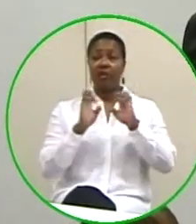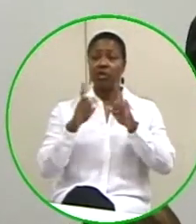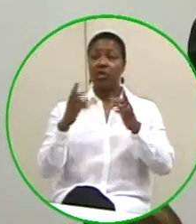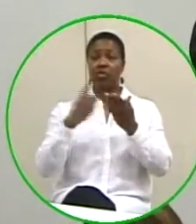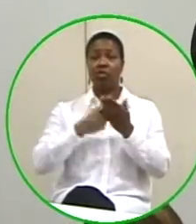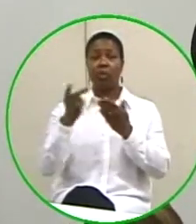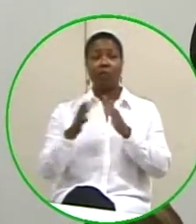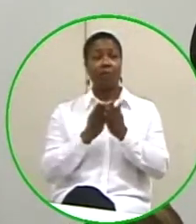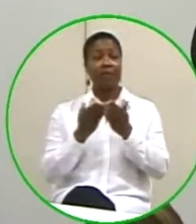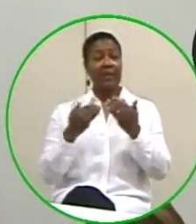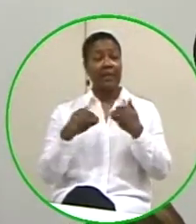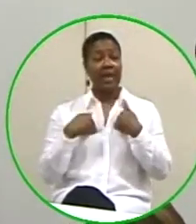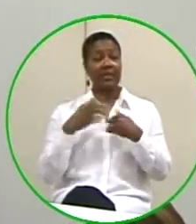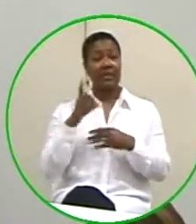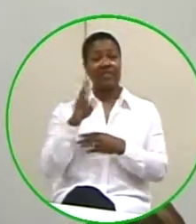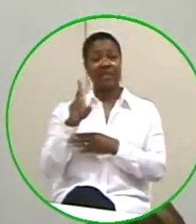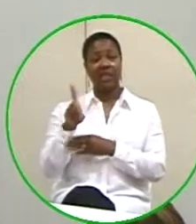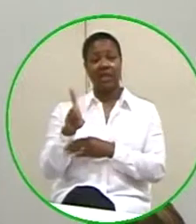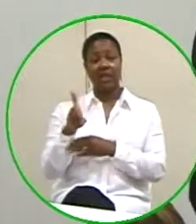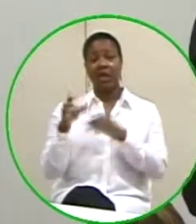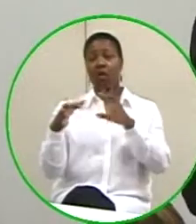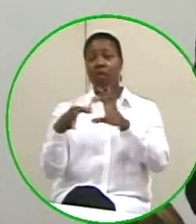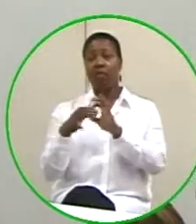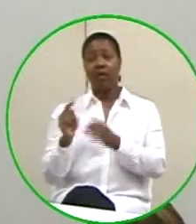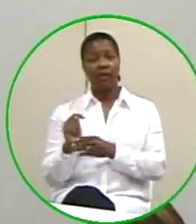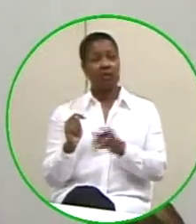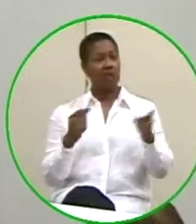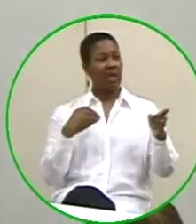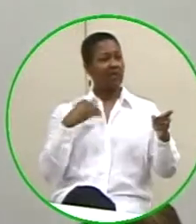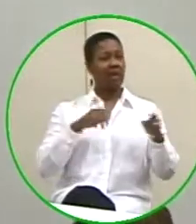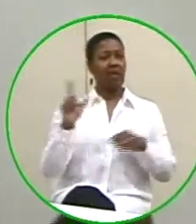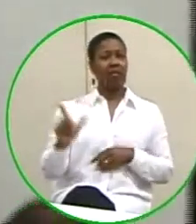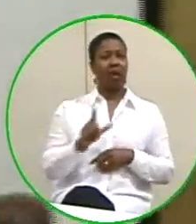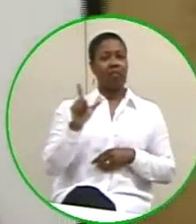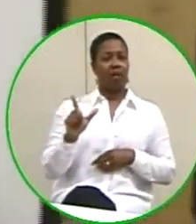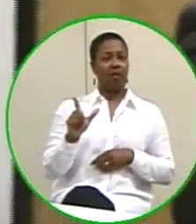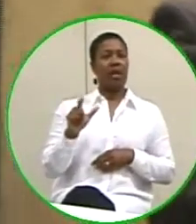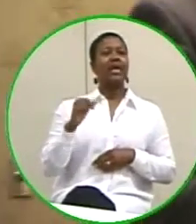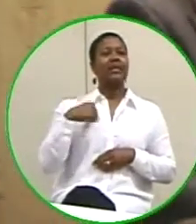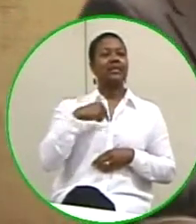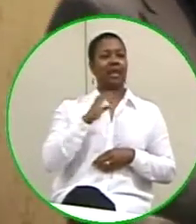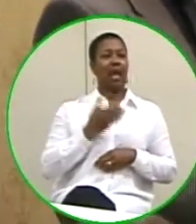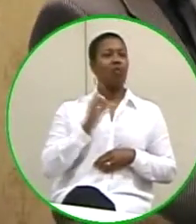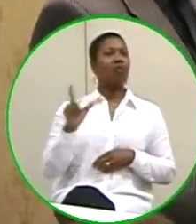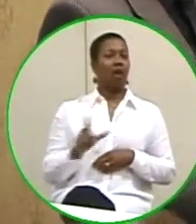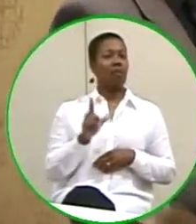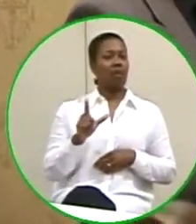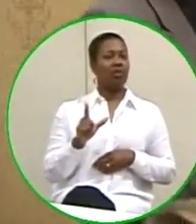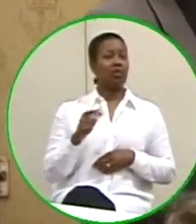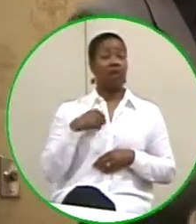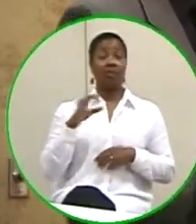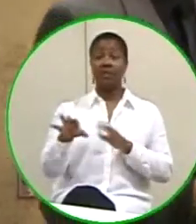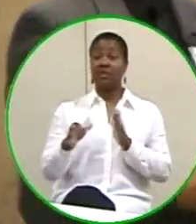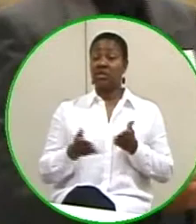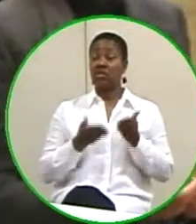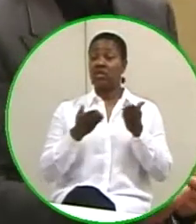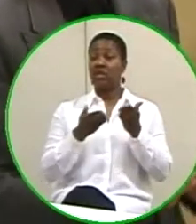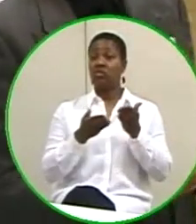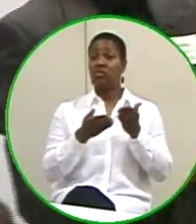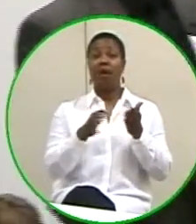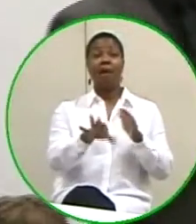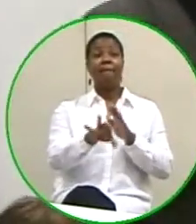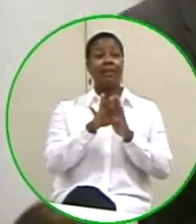program book has a DVD that goes with it. Well, we have that in our library. That's in the library. So I'd encourage you to pull some of those things out and